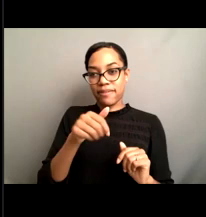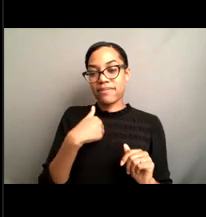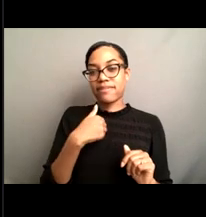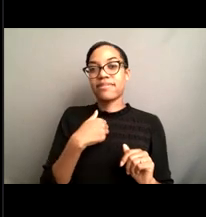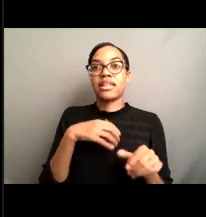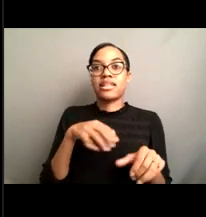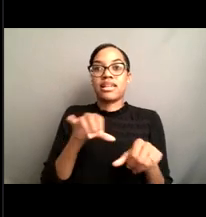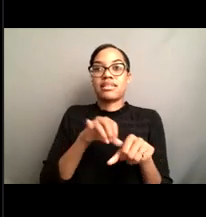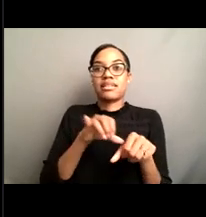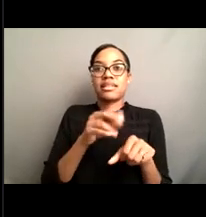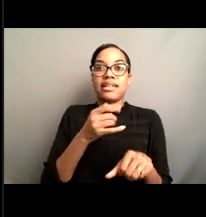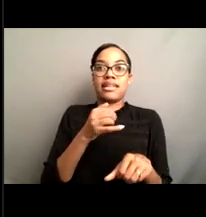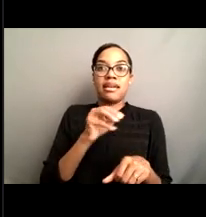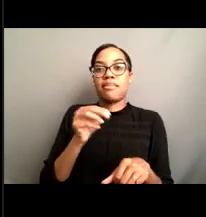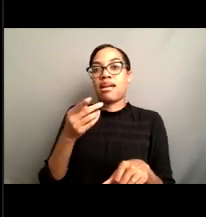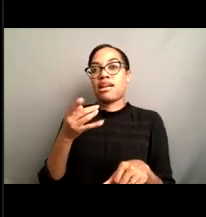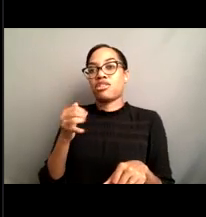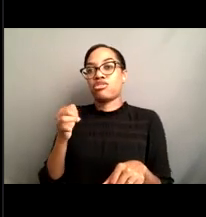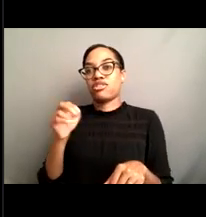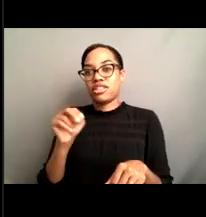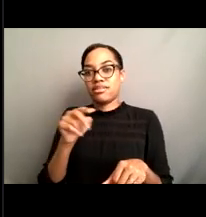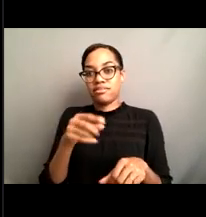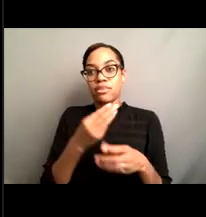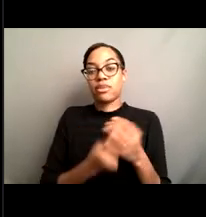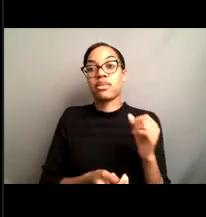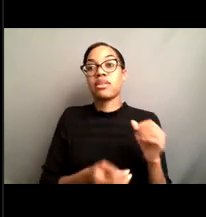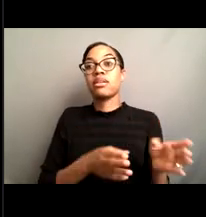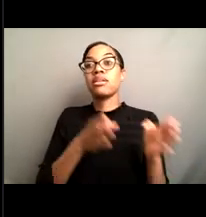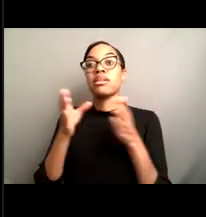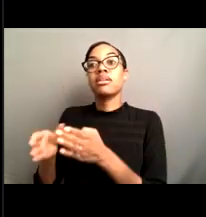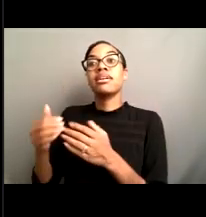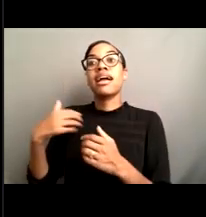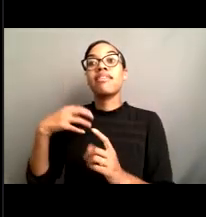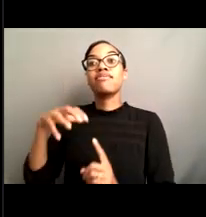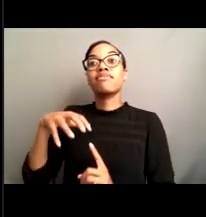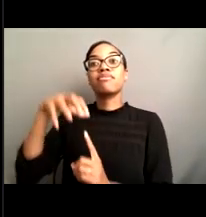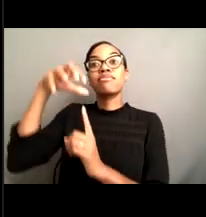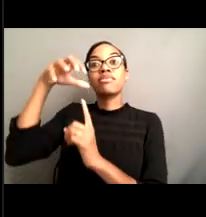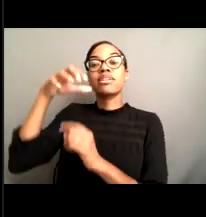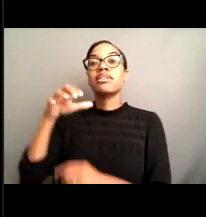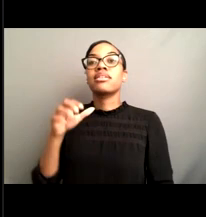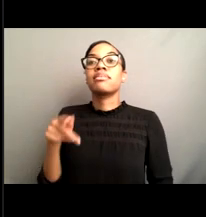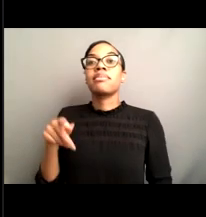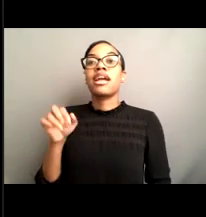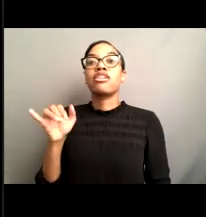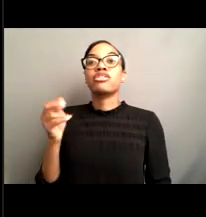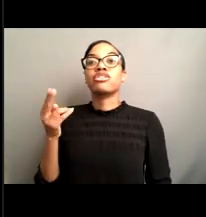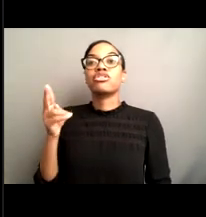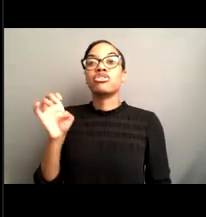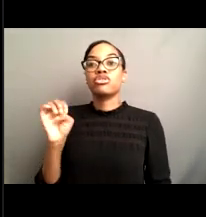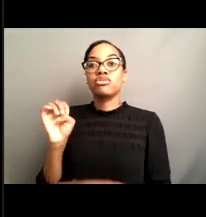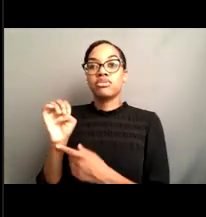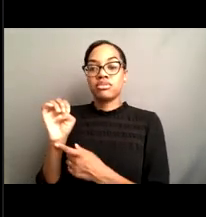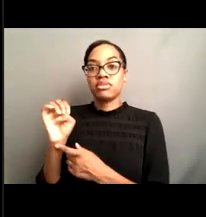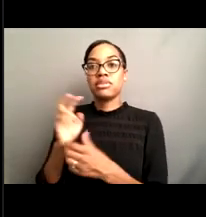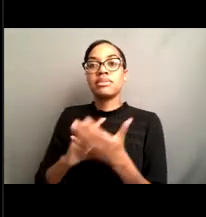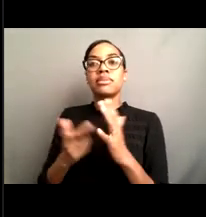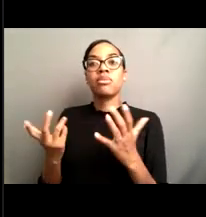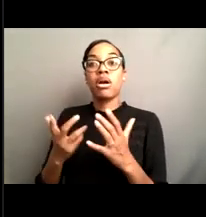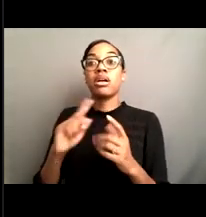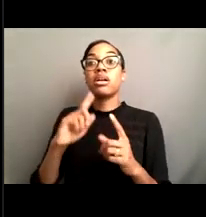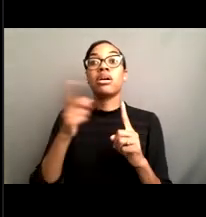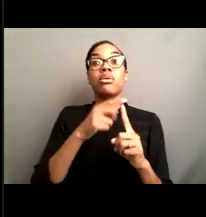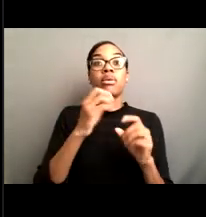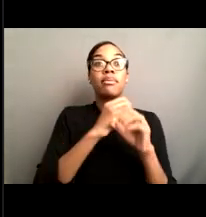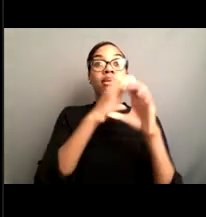Then the orange piece of plastic over here is a parachute. And so that is made so that when the balloon pops, the parachute